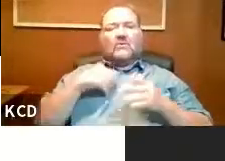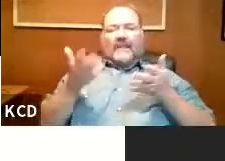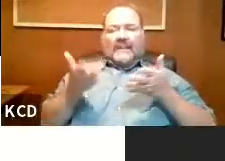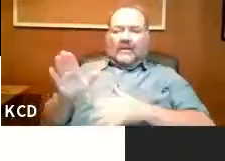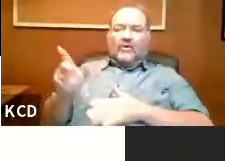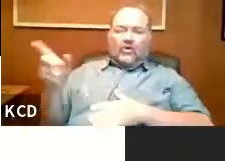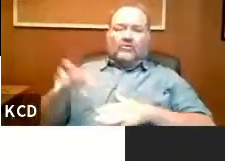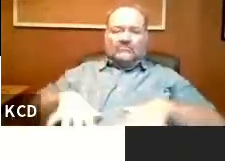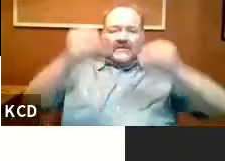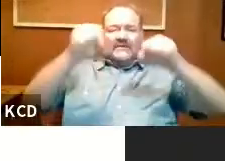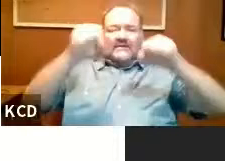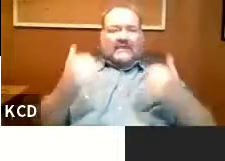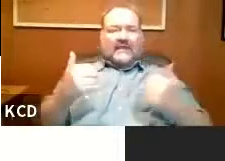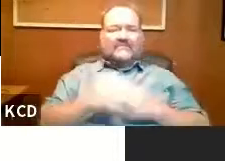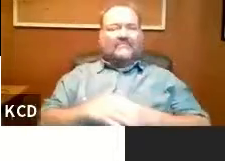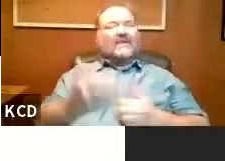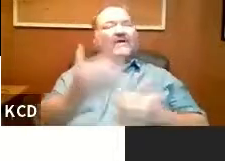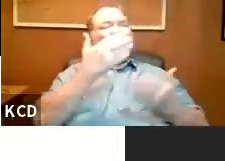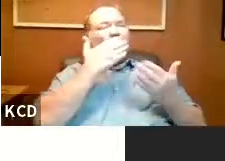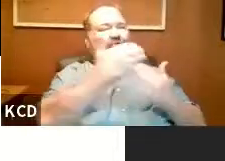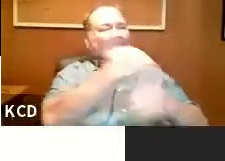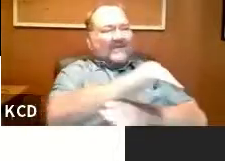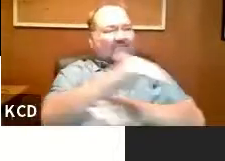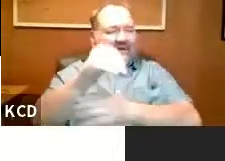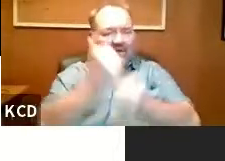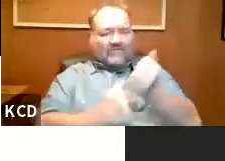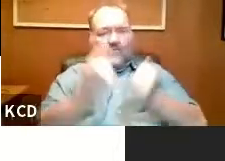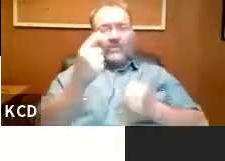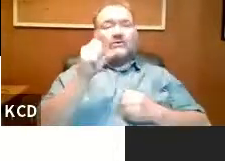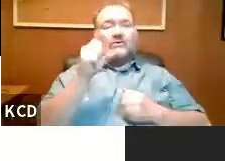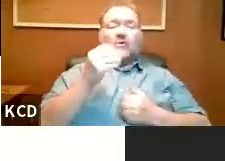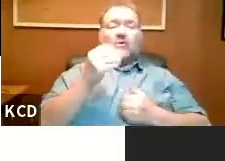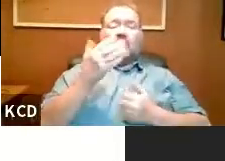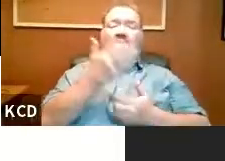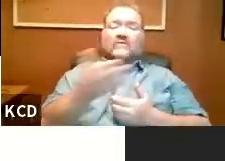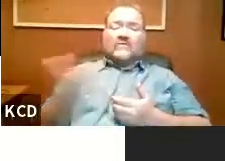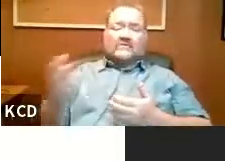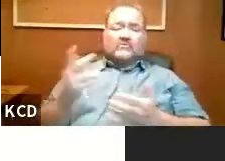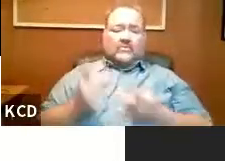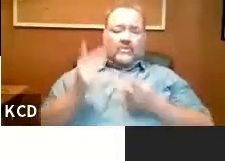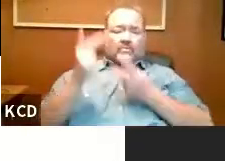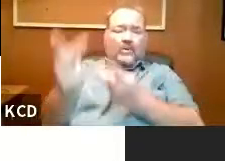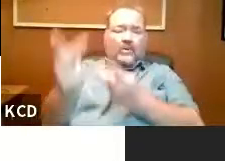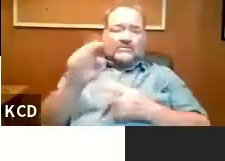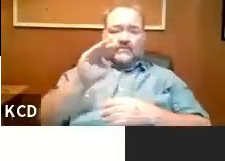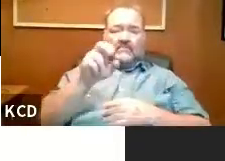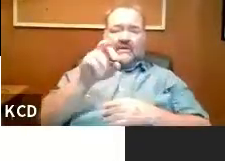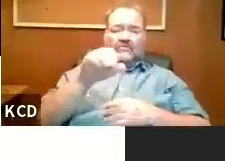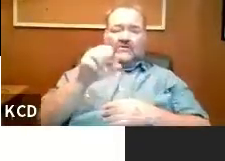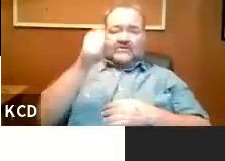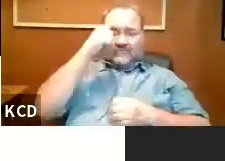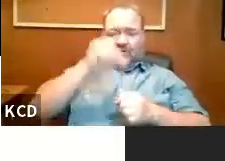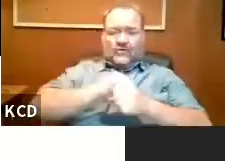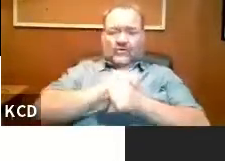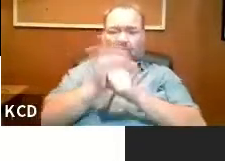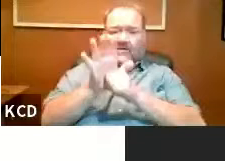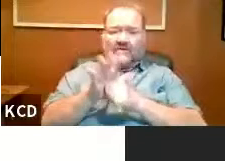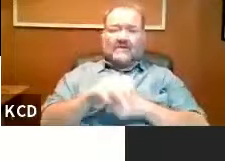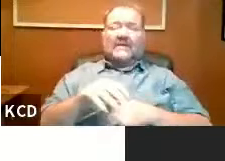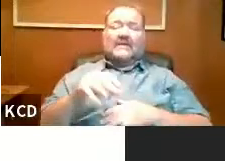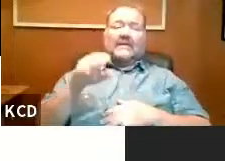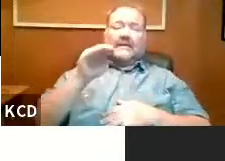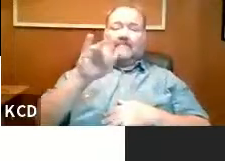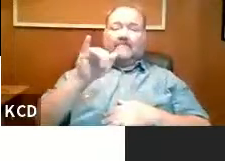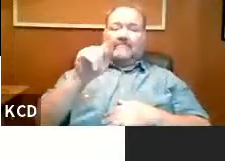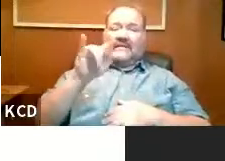her. All right, good evening, everyone. So these were the proposed metrics for COVID-19 mitigation,